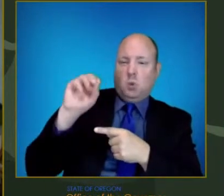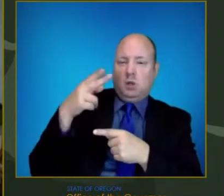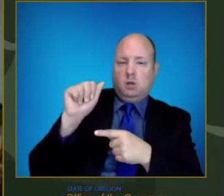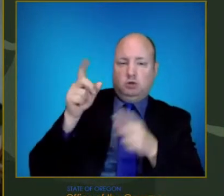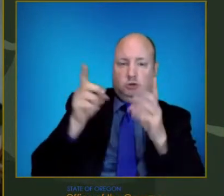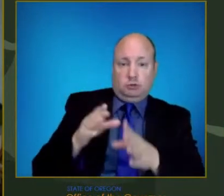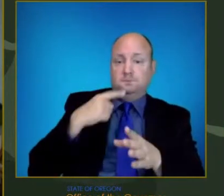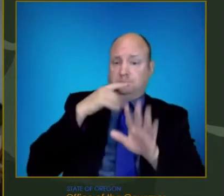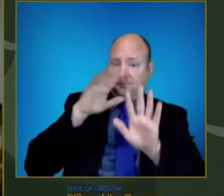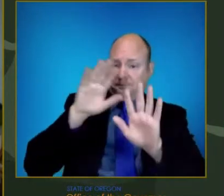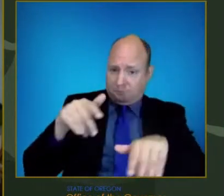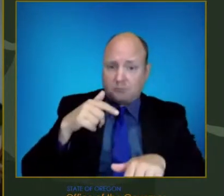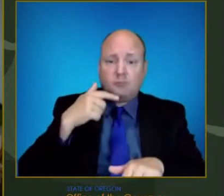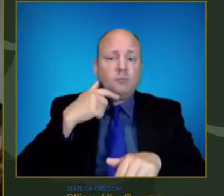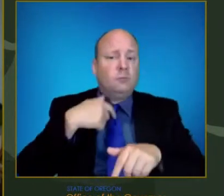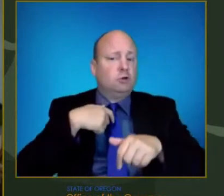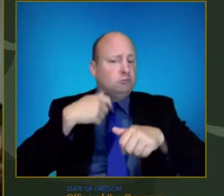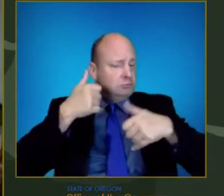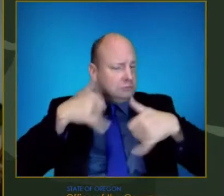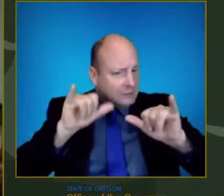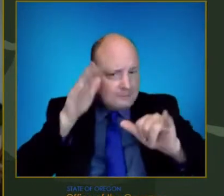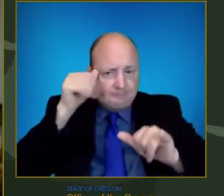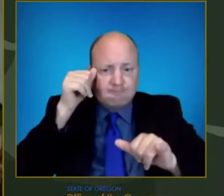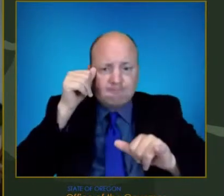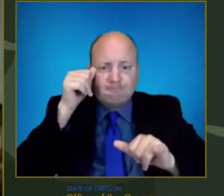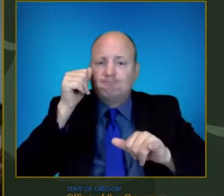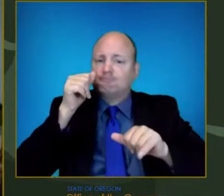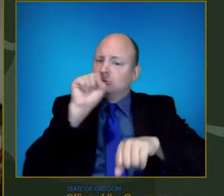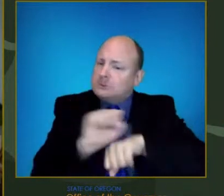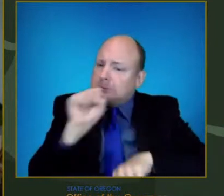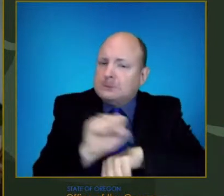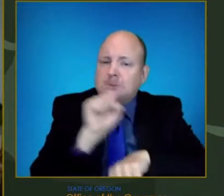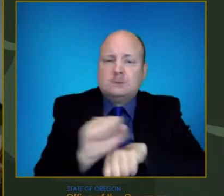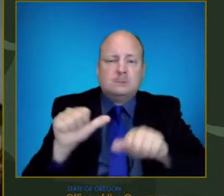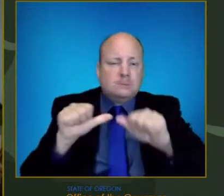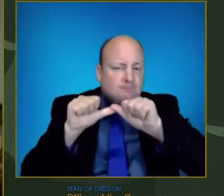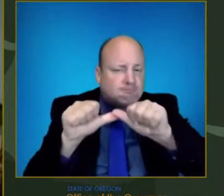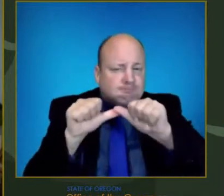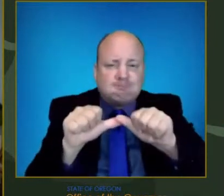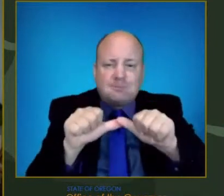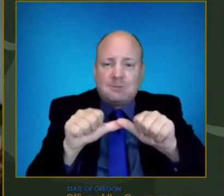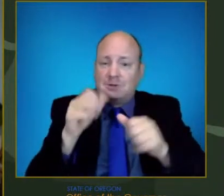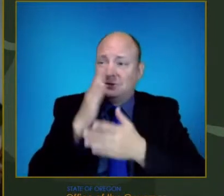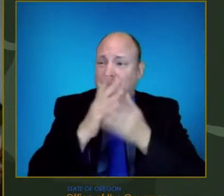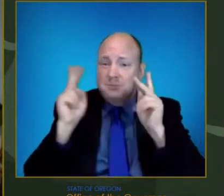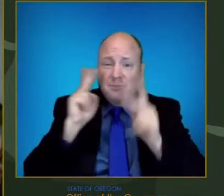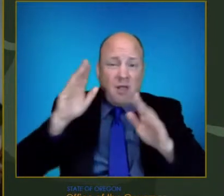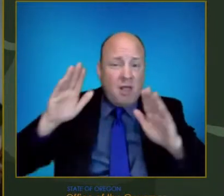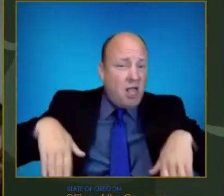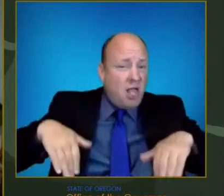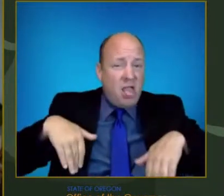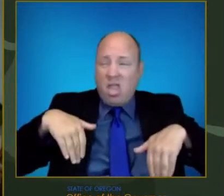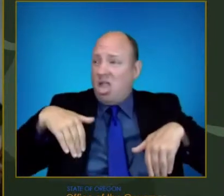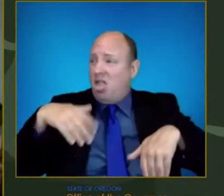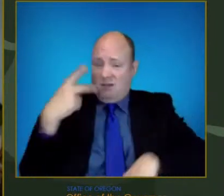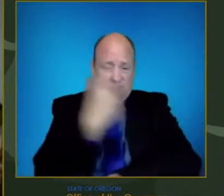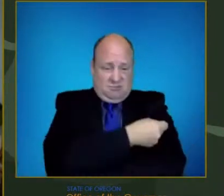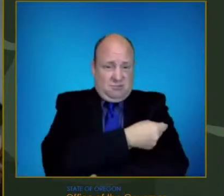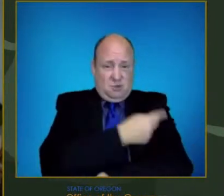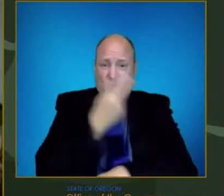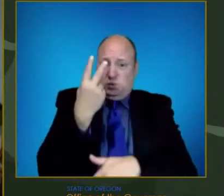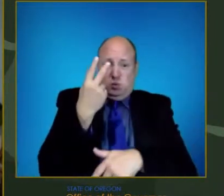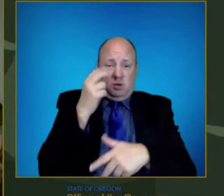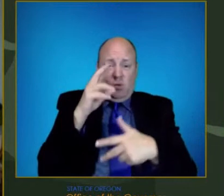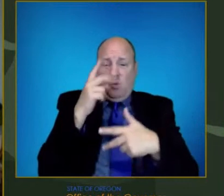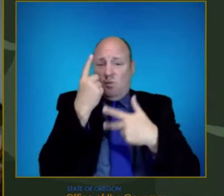get those folks who haven't gotten their primary, their first or second, if it's Pfizer or Moderna or the one J&J dose. Those are